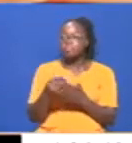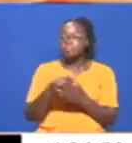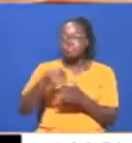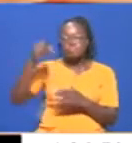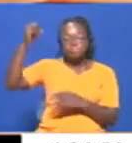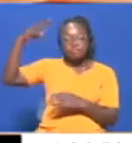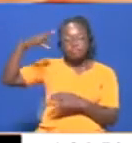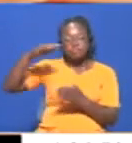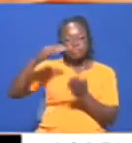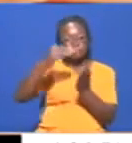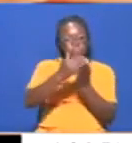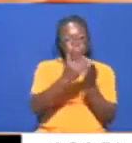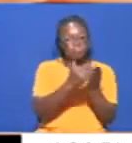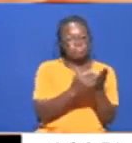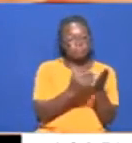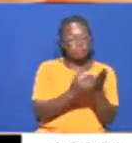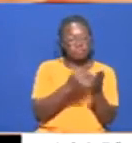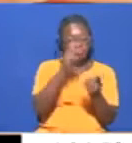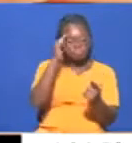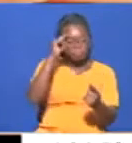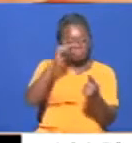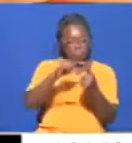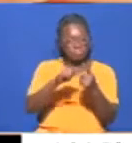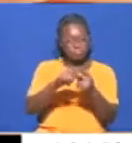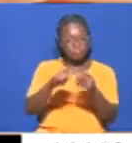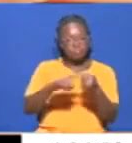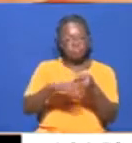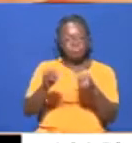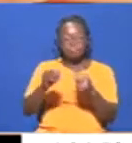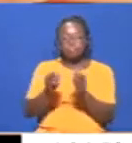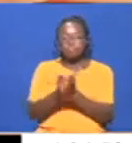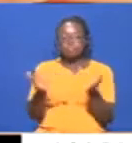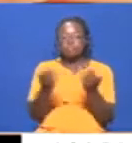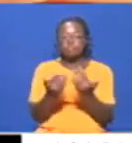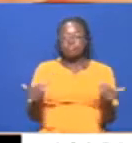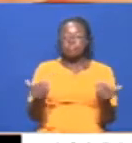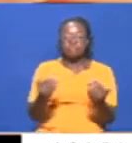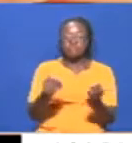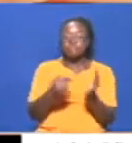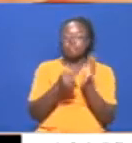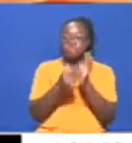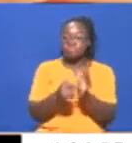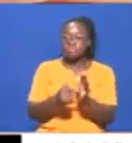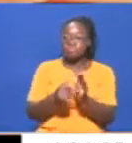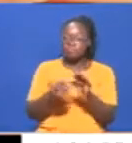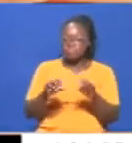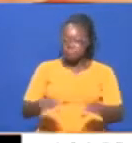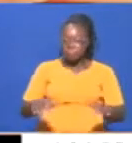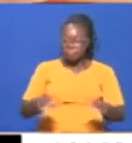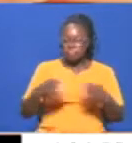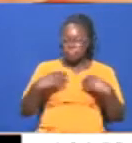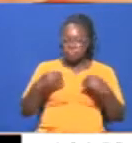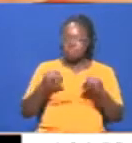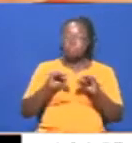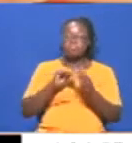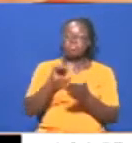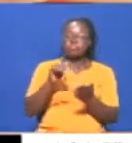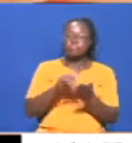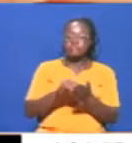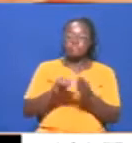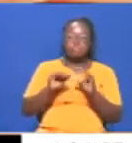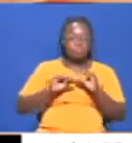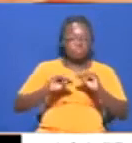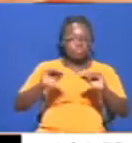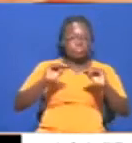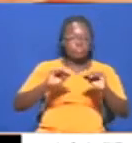program targeting to connect 600 public facilities such as markets, health centers, educational institutions, tea buying